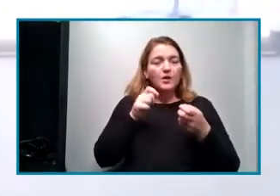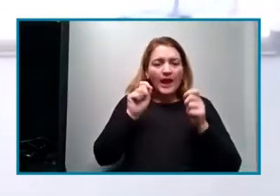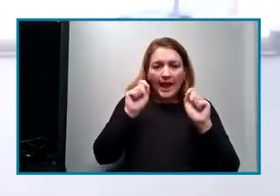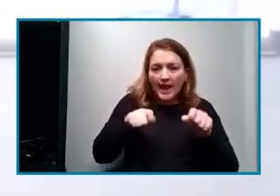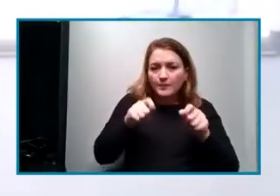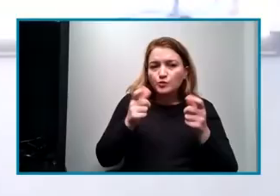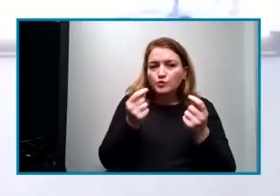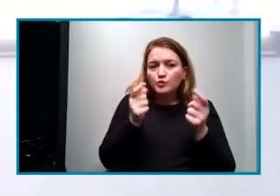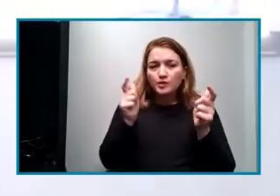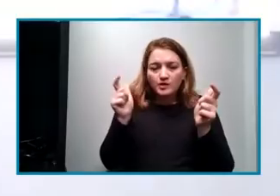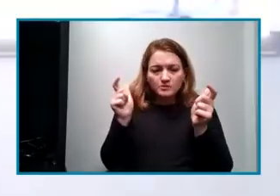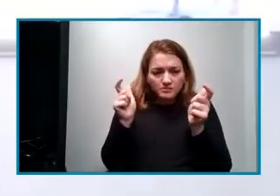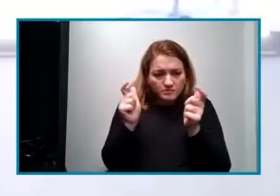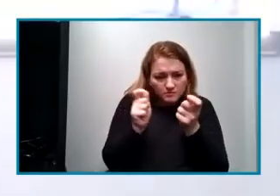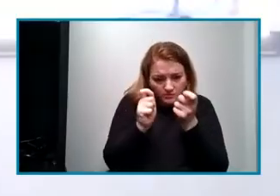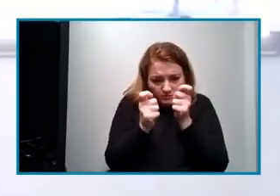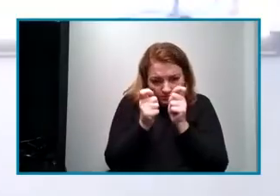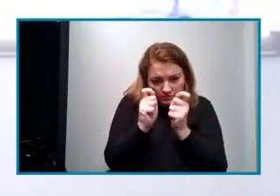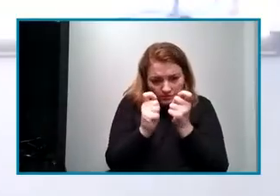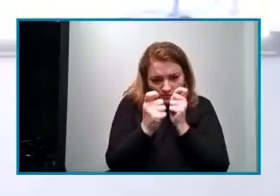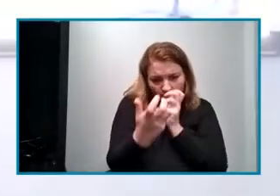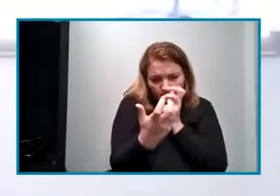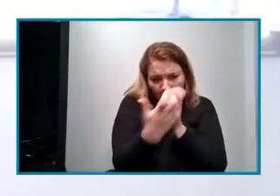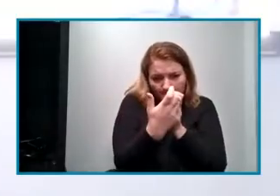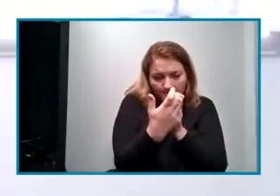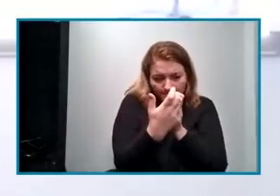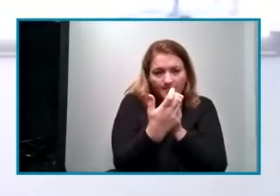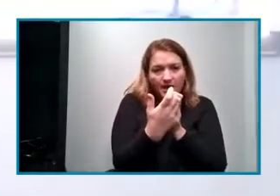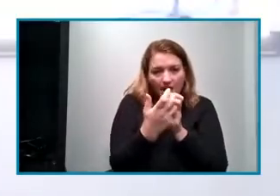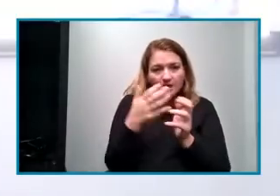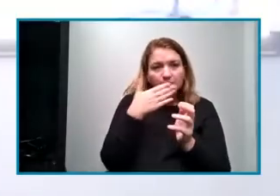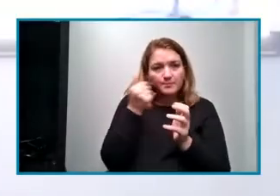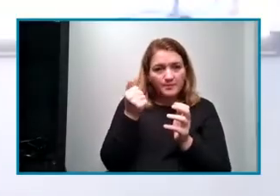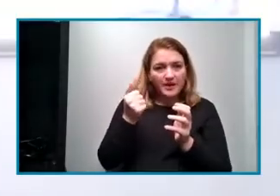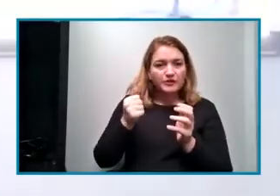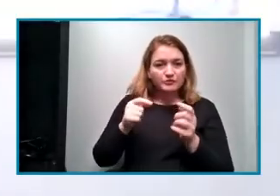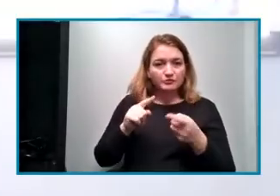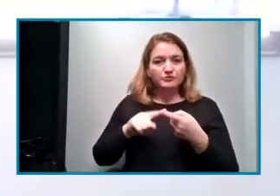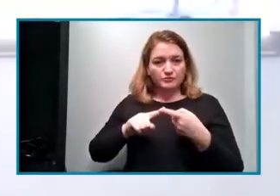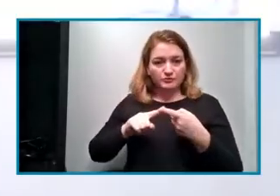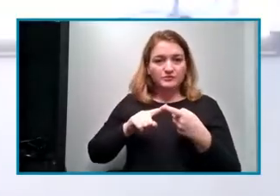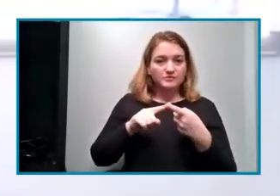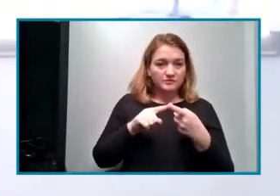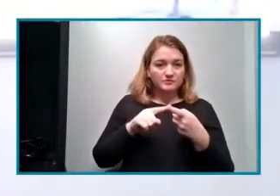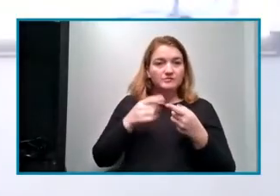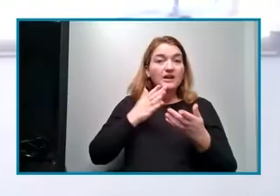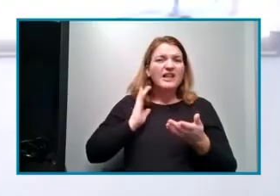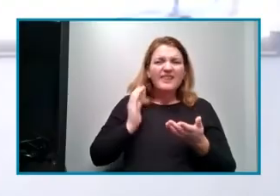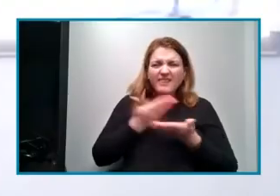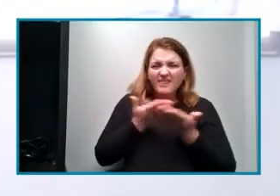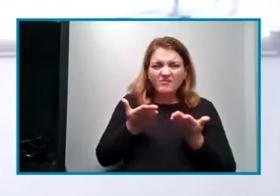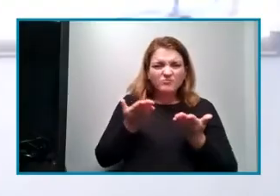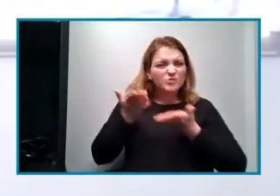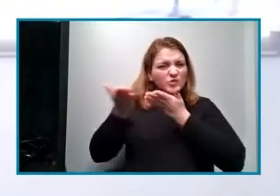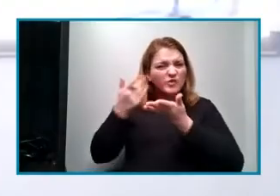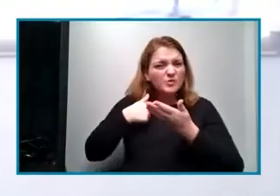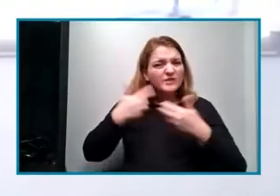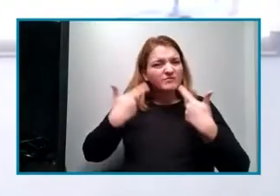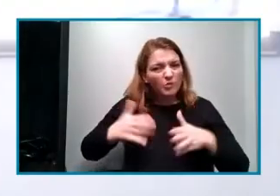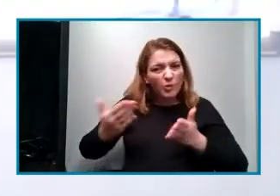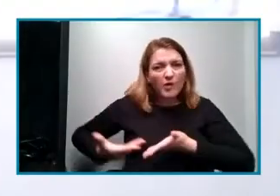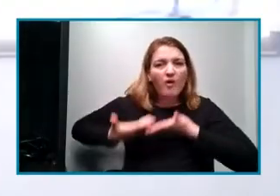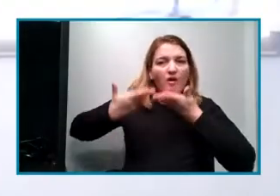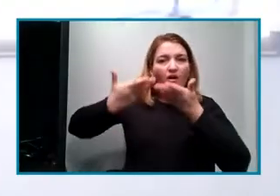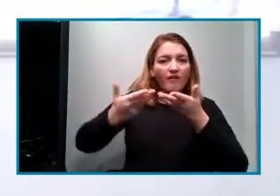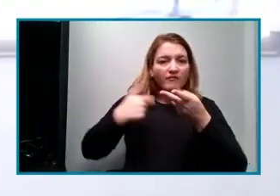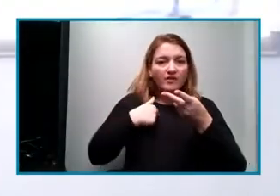programming, reduce some of our offerings and streamline them down so that we were offering our constituents exactly